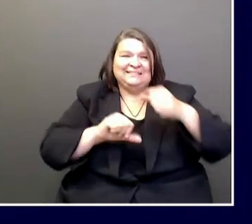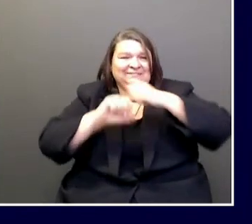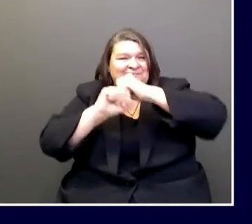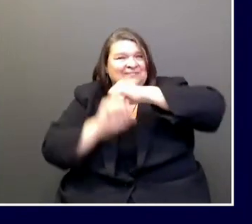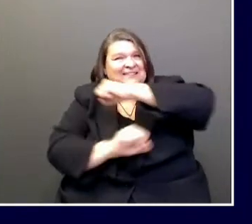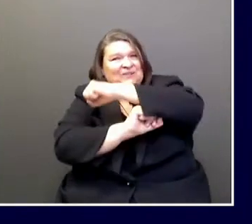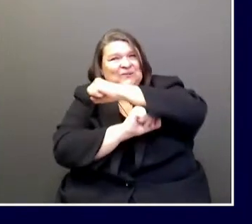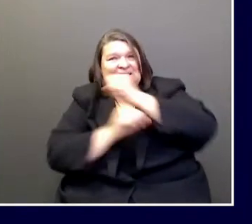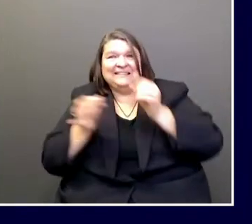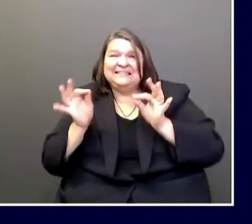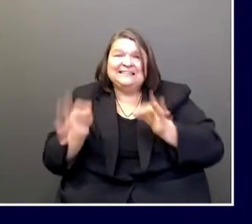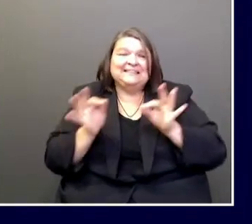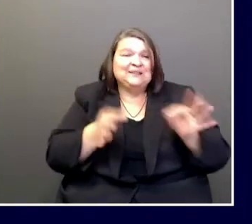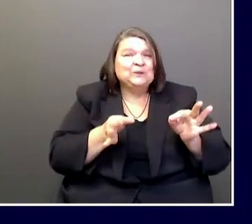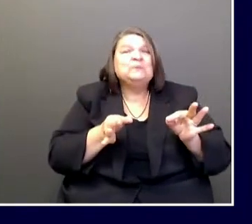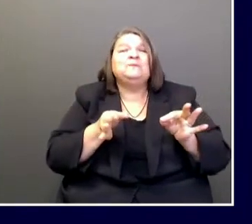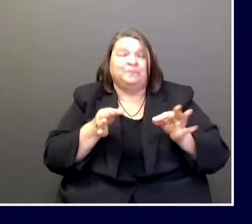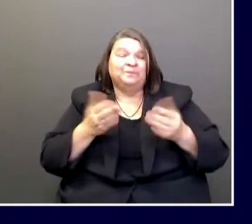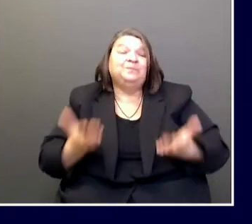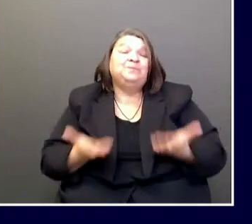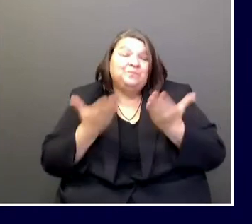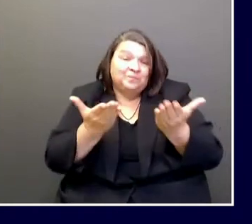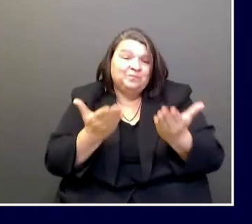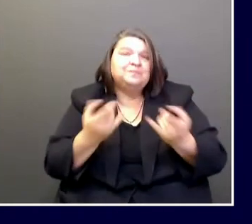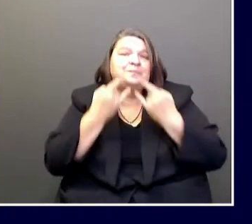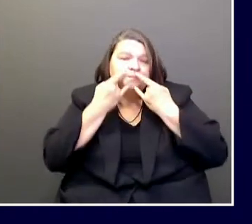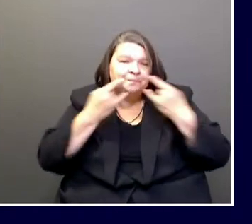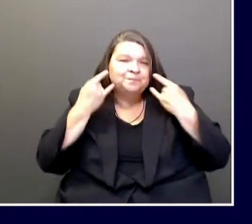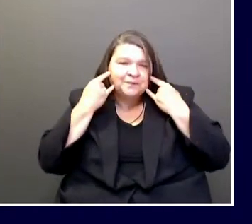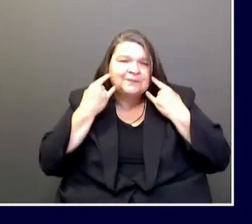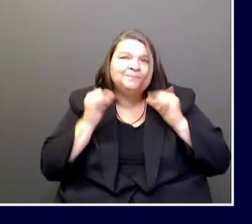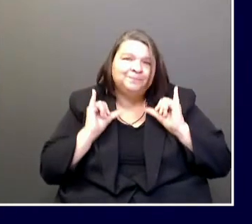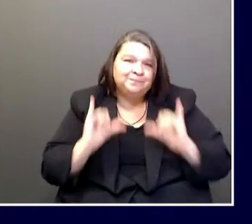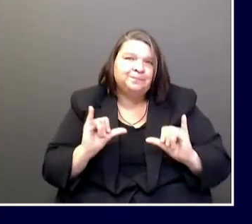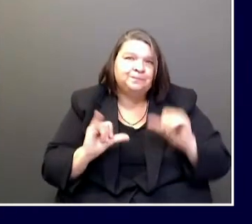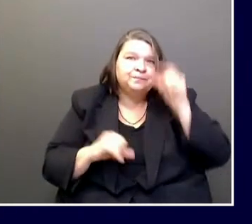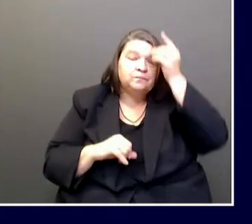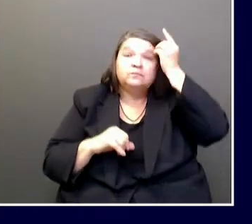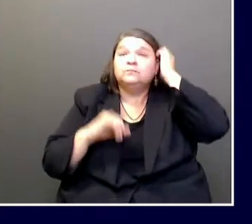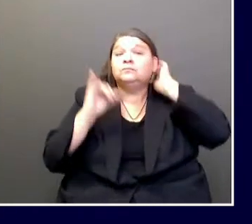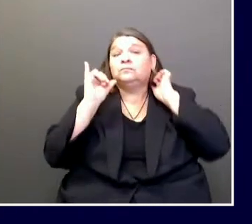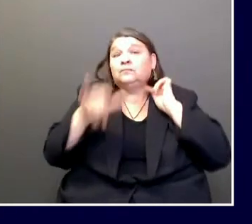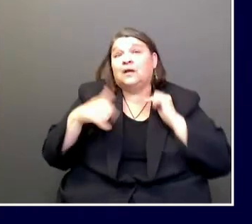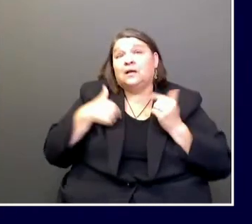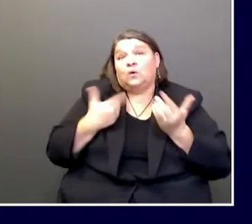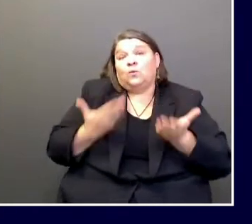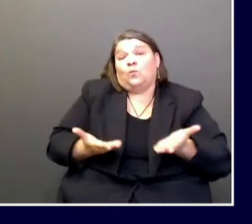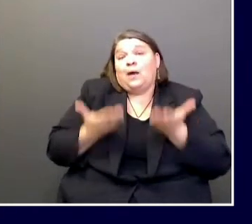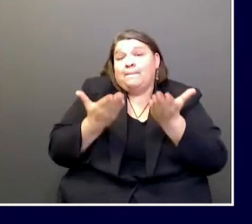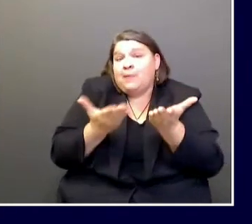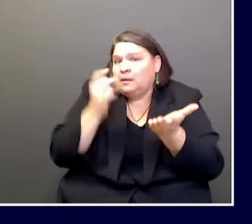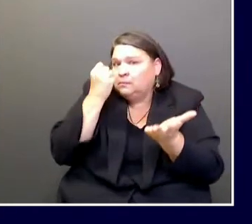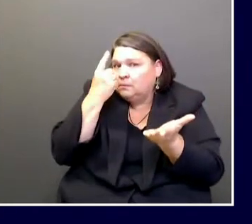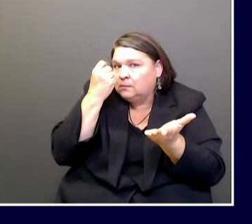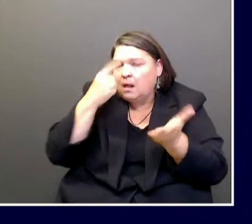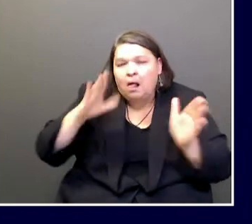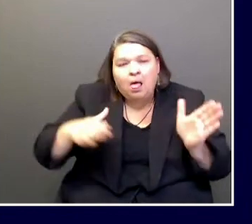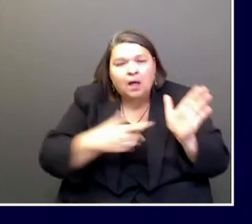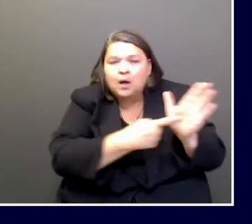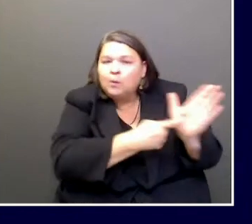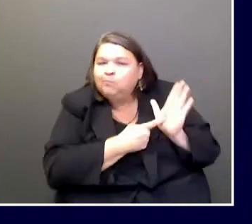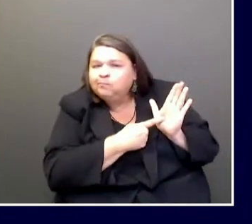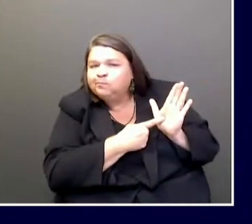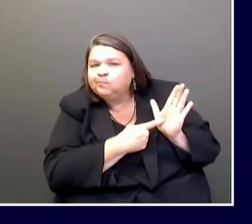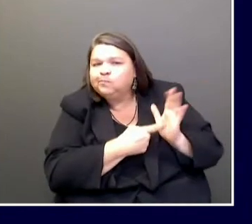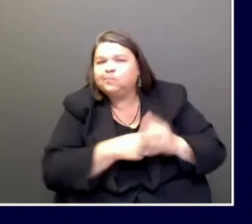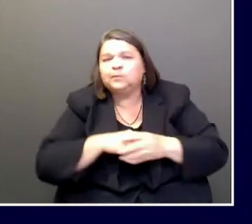These are recommendations, not requirements, but that's why we are where we are today. And the likelihood of the other